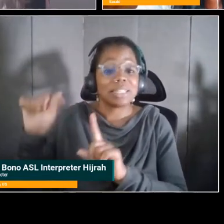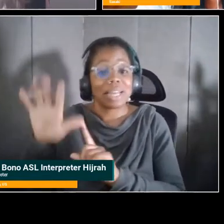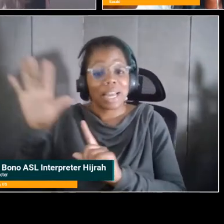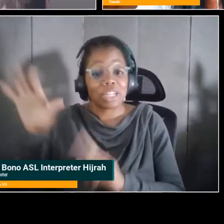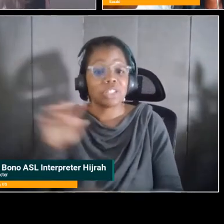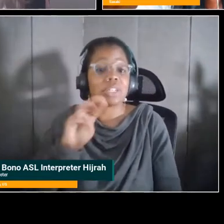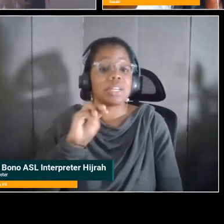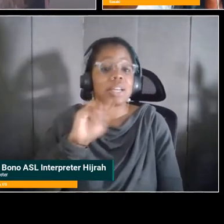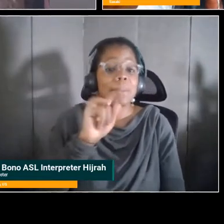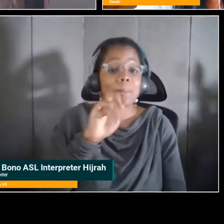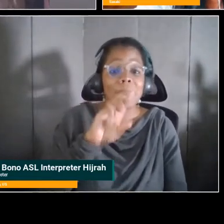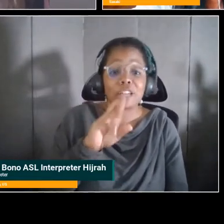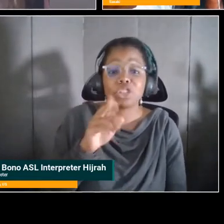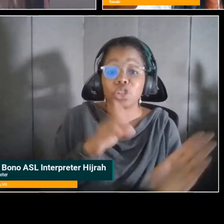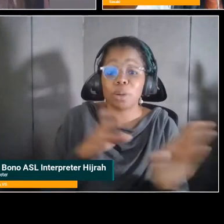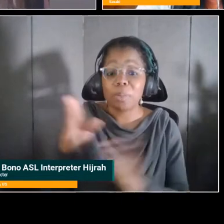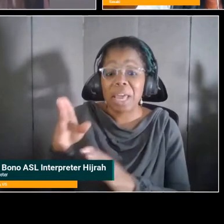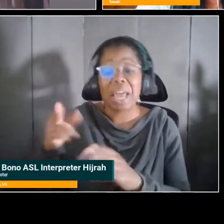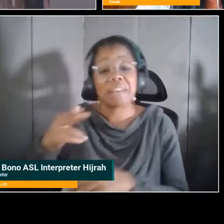to